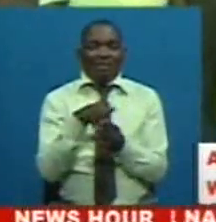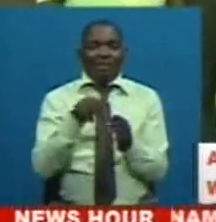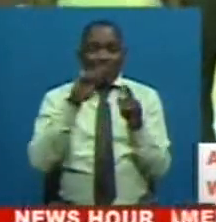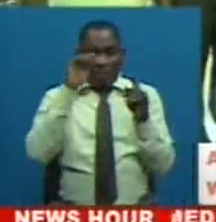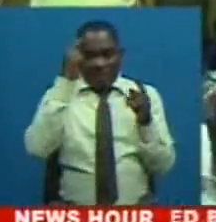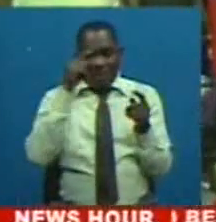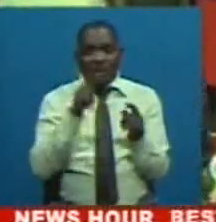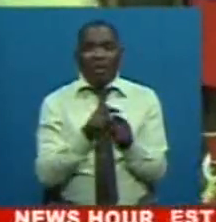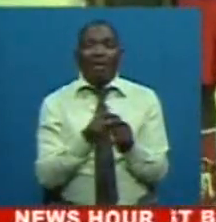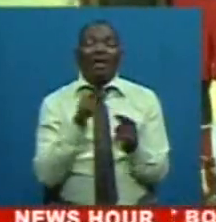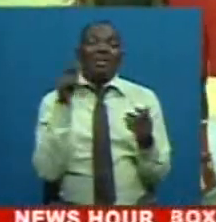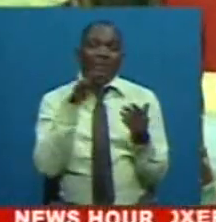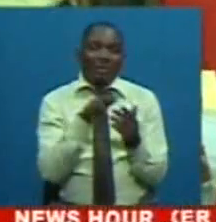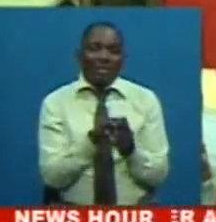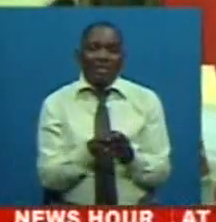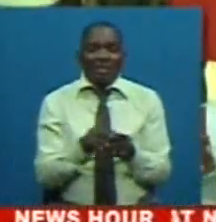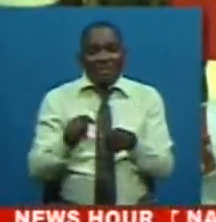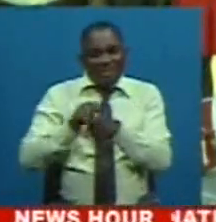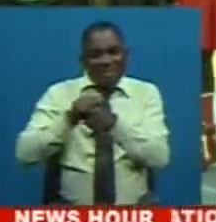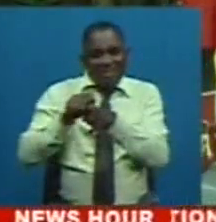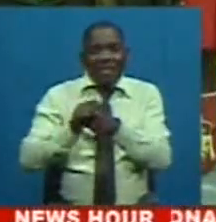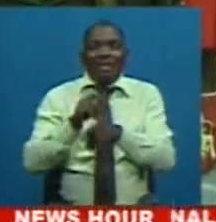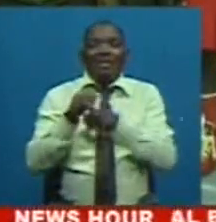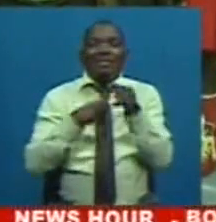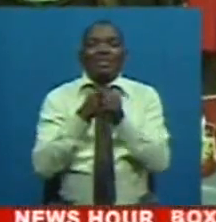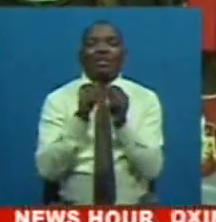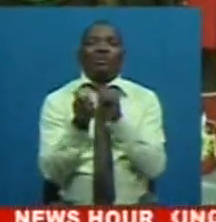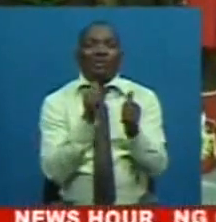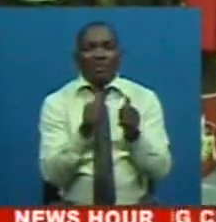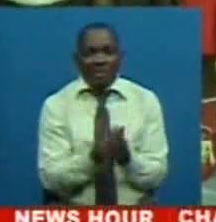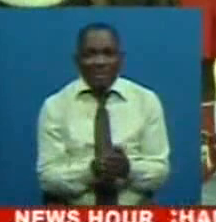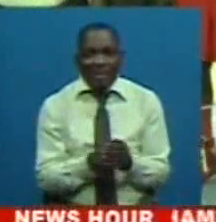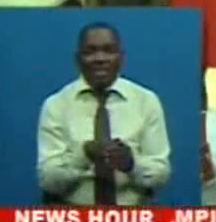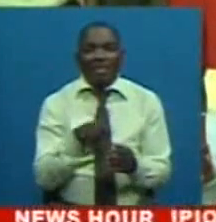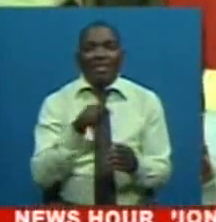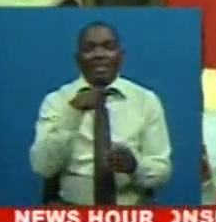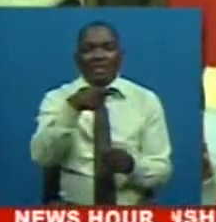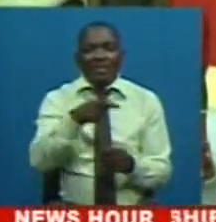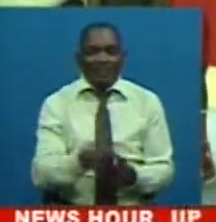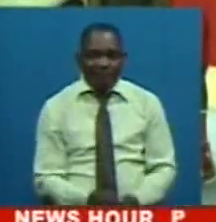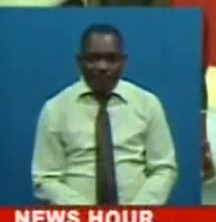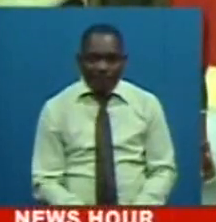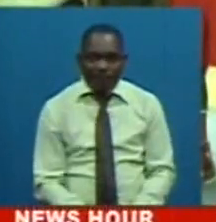Bombers. They are expected to be groomed for international competitions in the coming days.